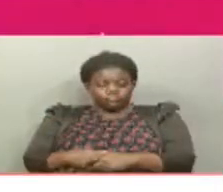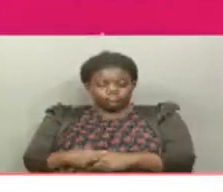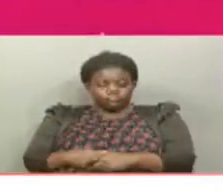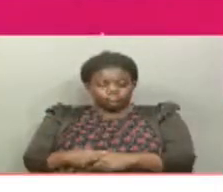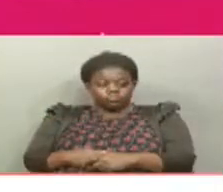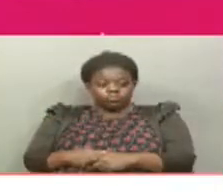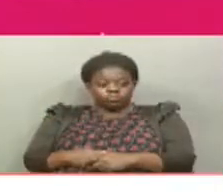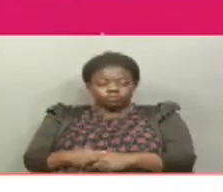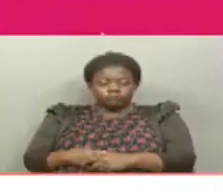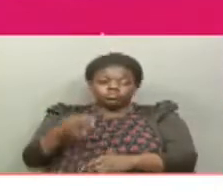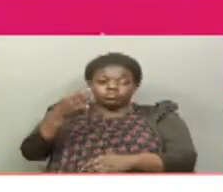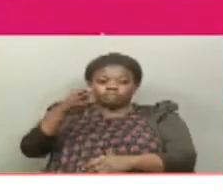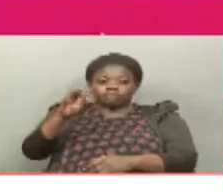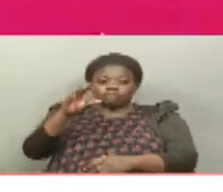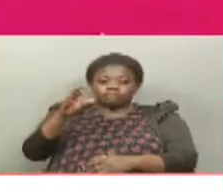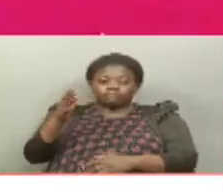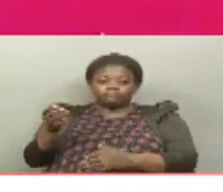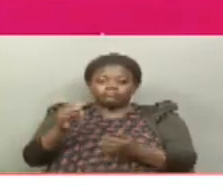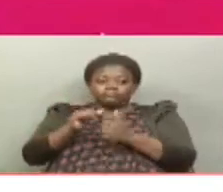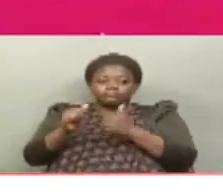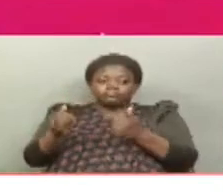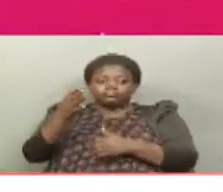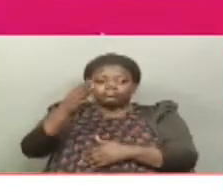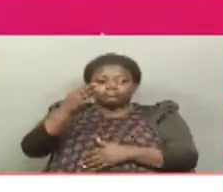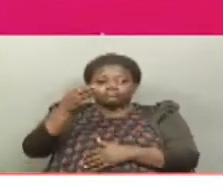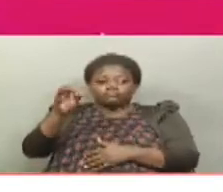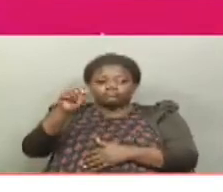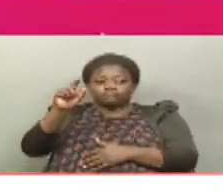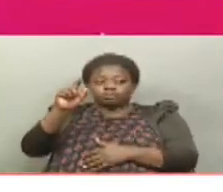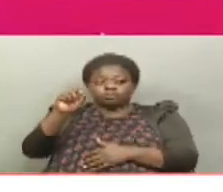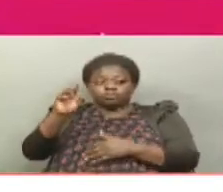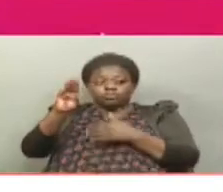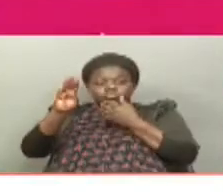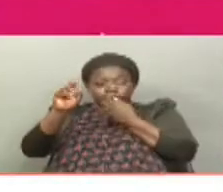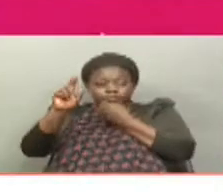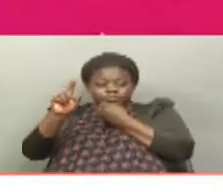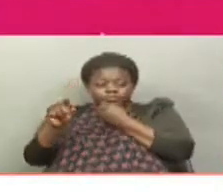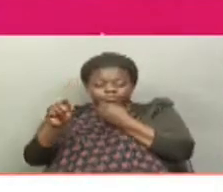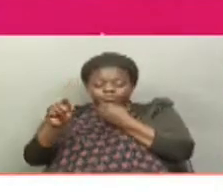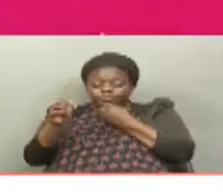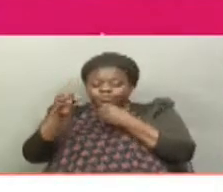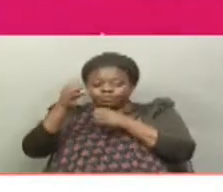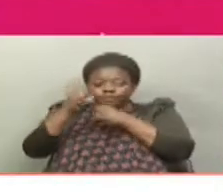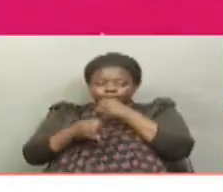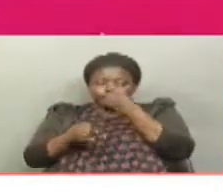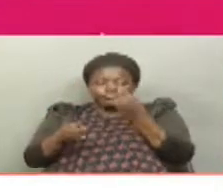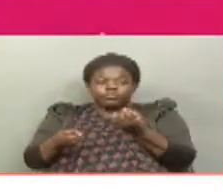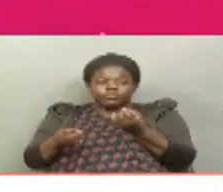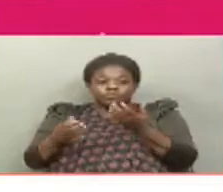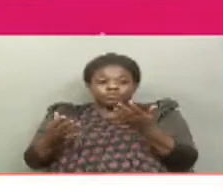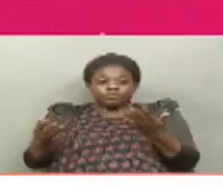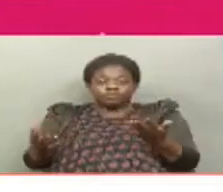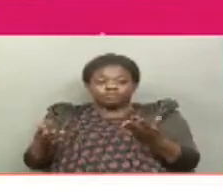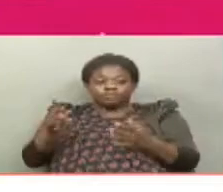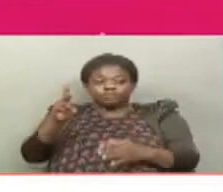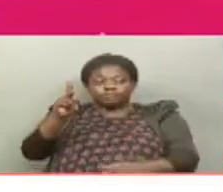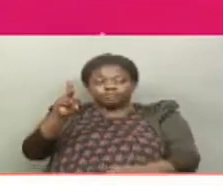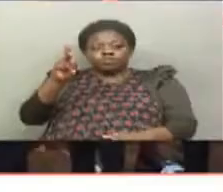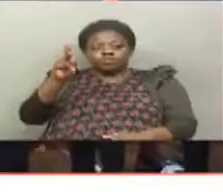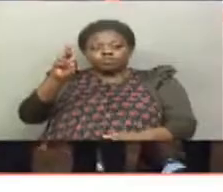Ibrahim. Ate yo chingira FC esukide mpaka za Fortbet soka tuwa za kumezikirizidua ku chisawe cha summit e